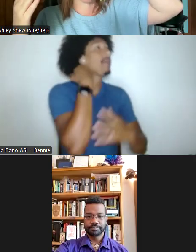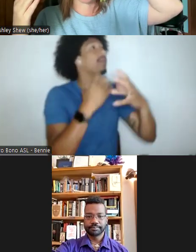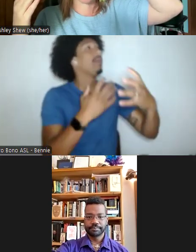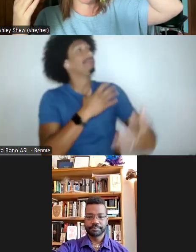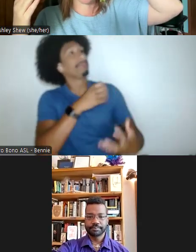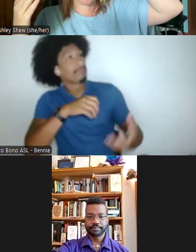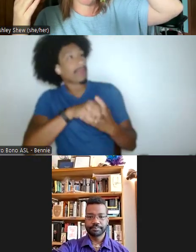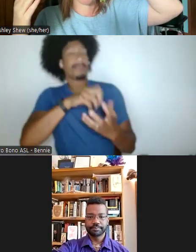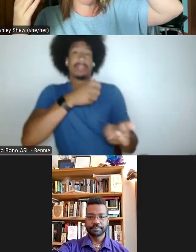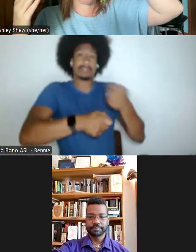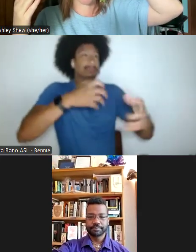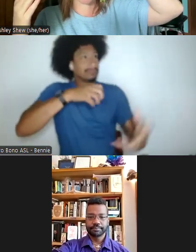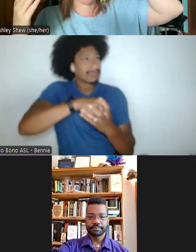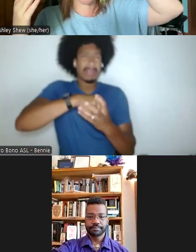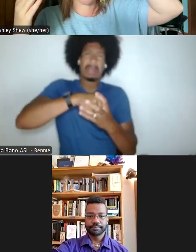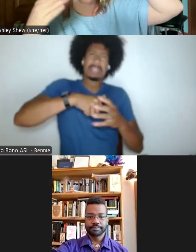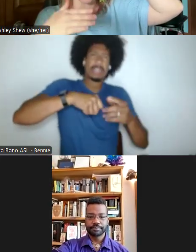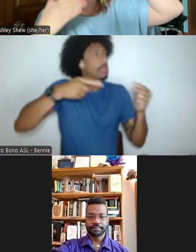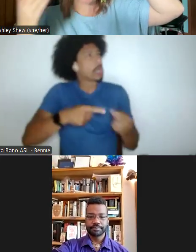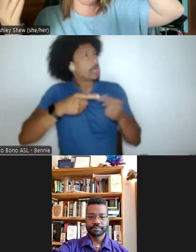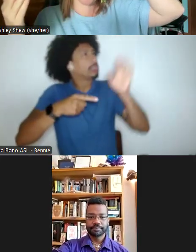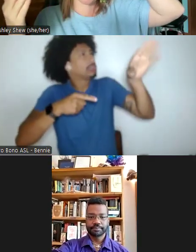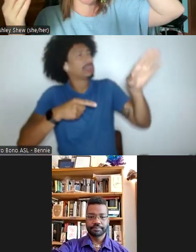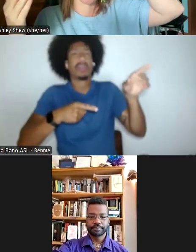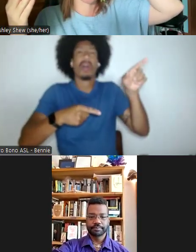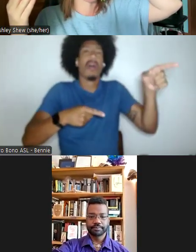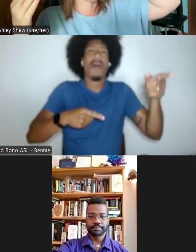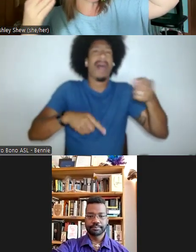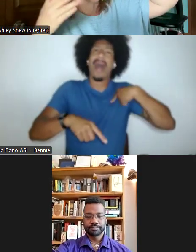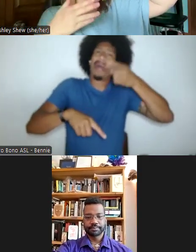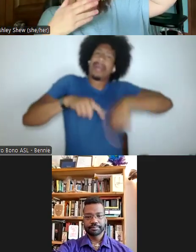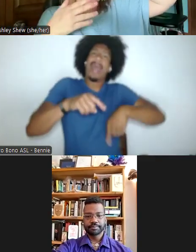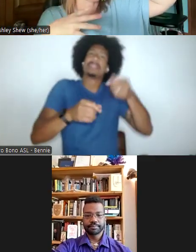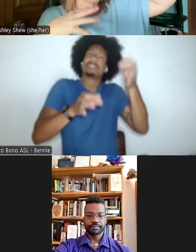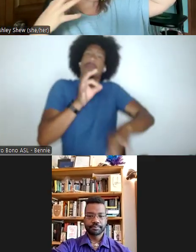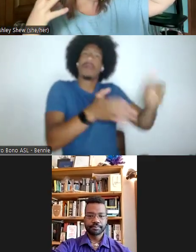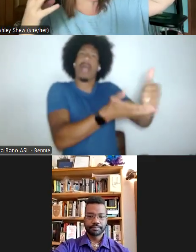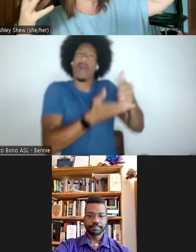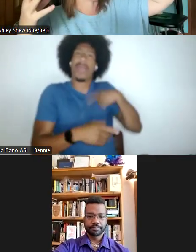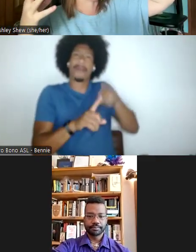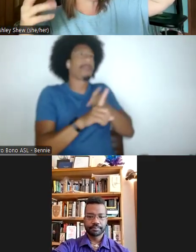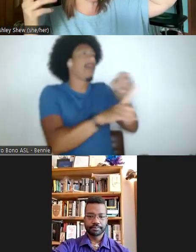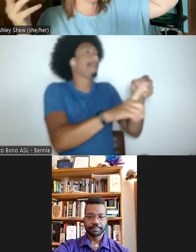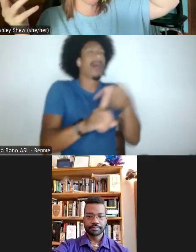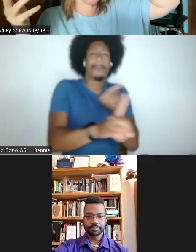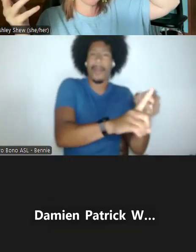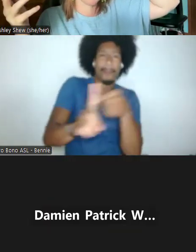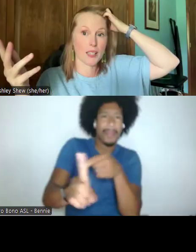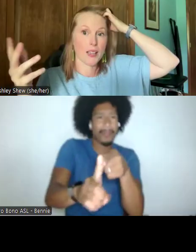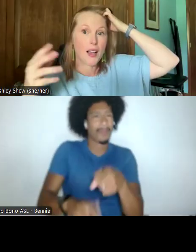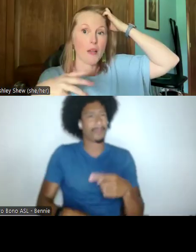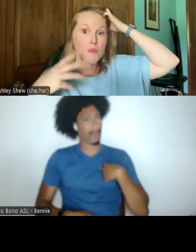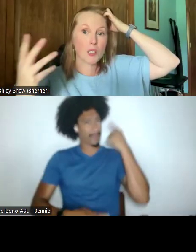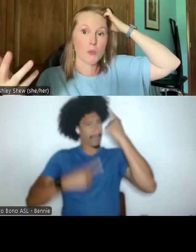make decisions about my healthcare future. So when I'm thinking about disability research and I'm thinking about like how we set up things